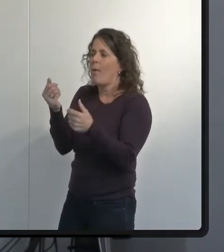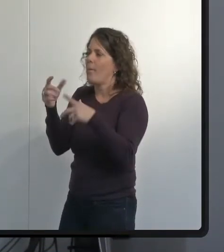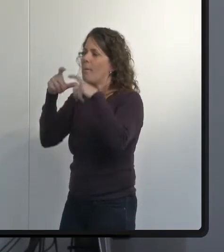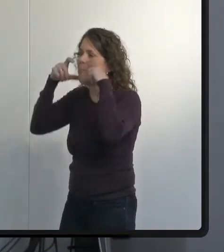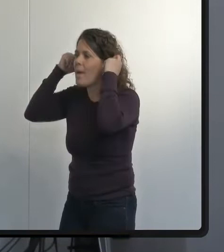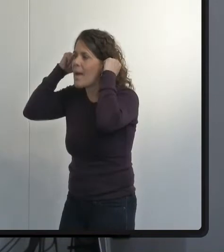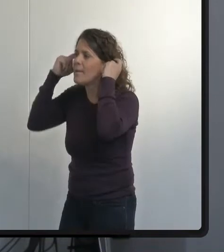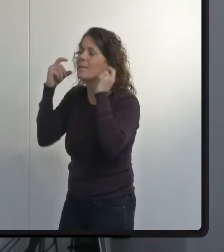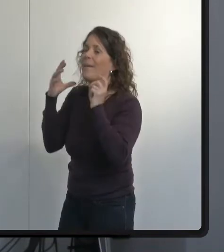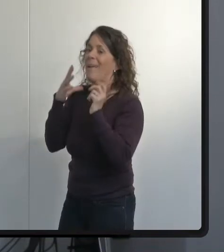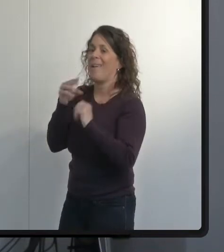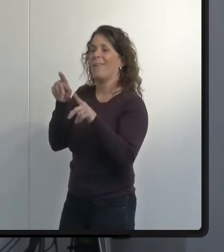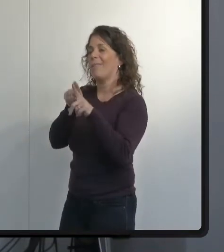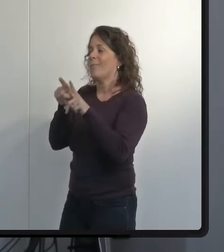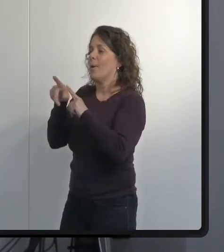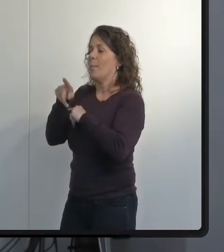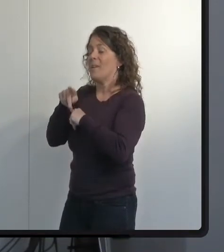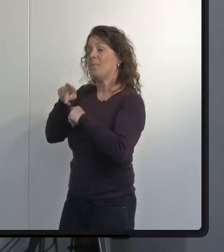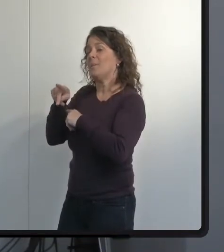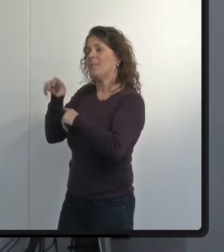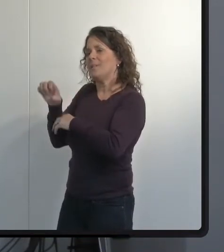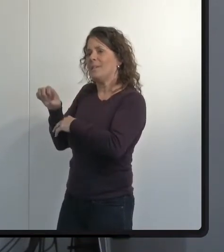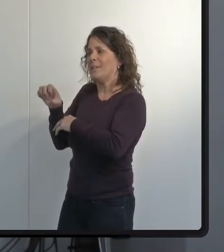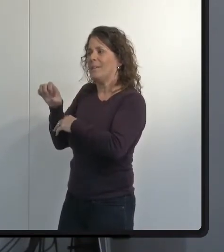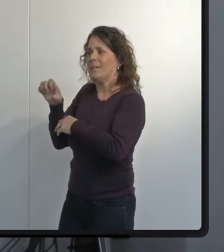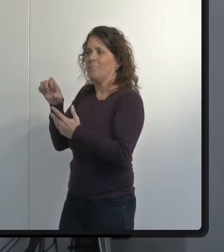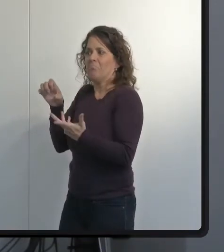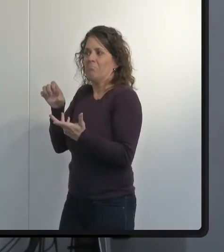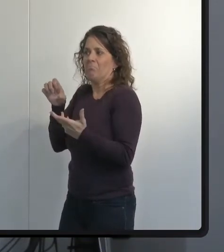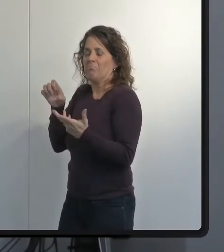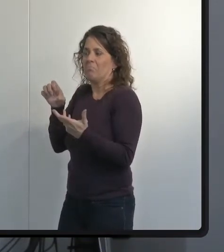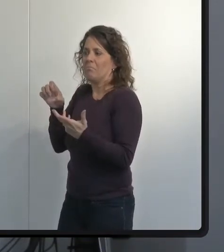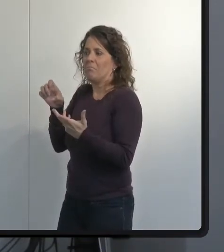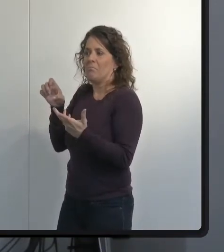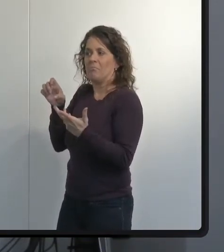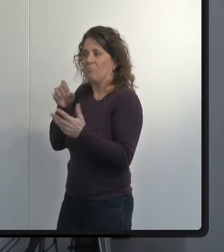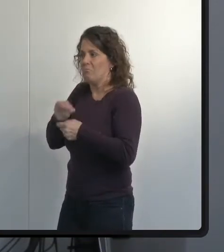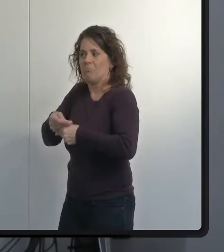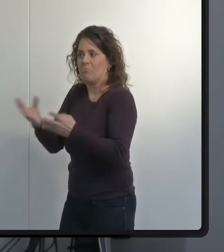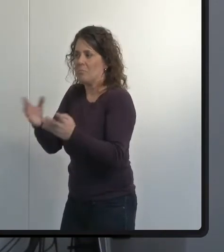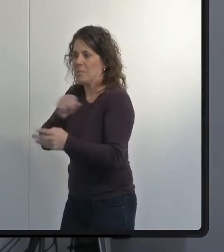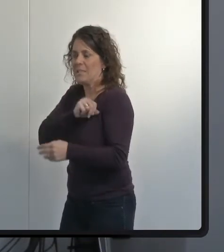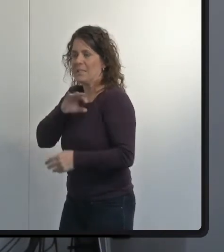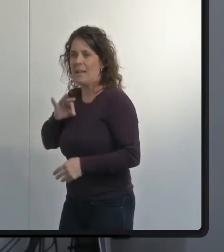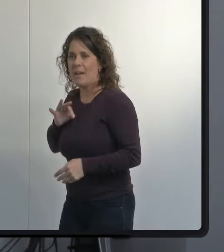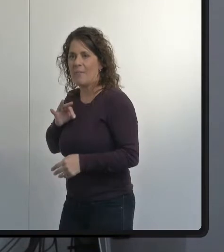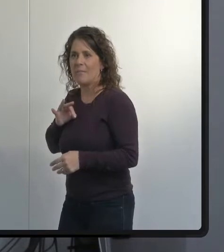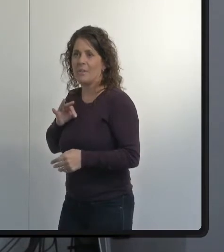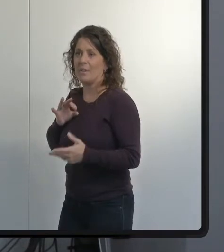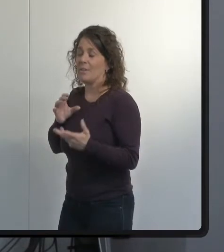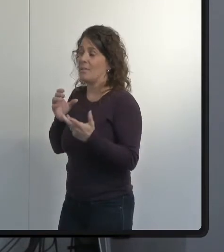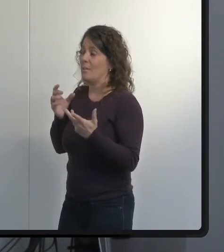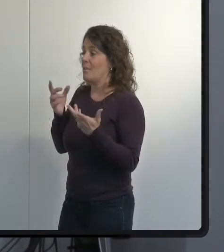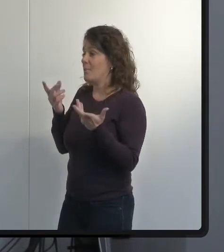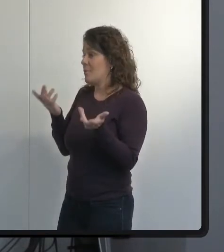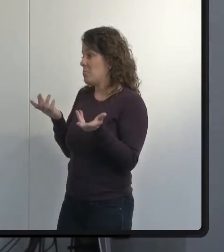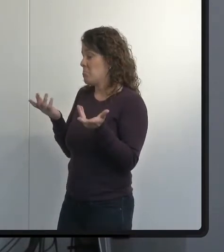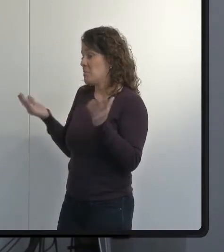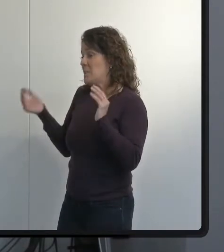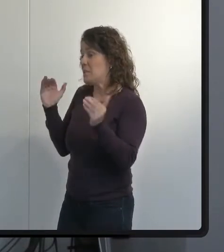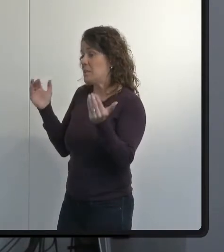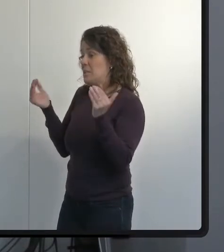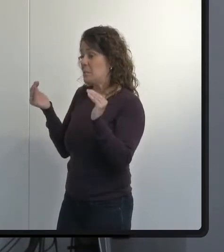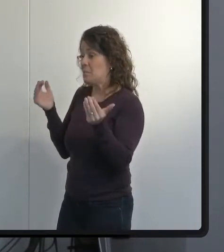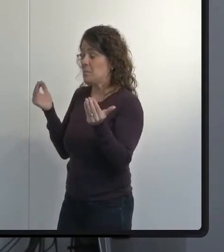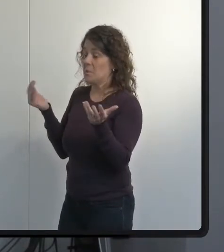the inmates as well as the staff who may need it. And they were pretty well underway with a lot of their PPE and cleaning supplies. So